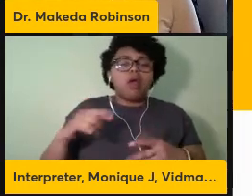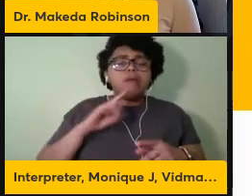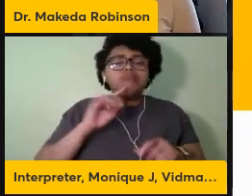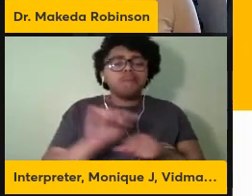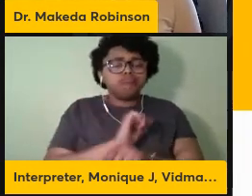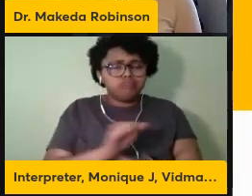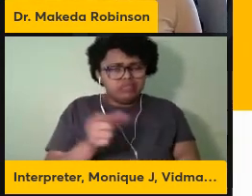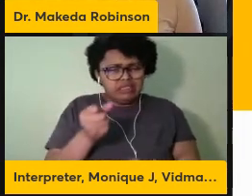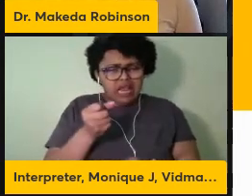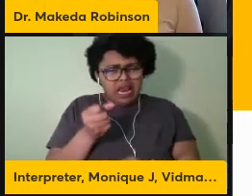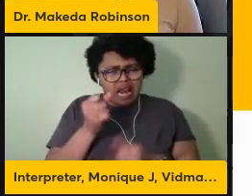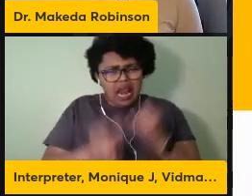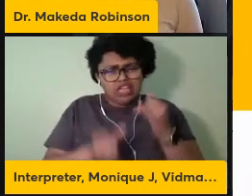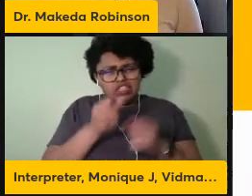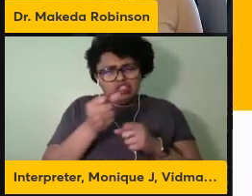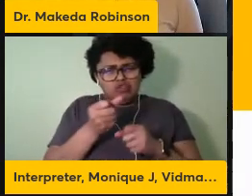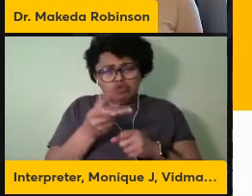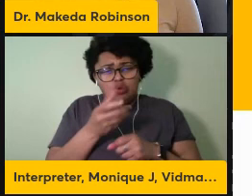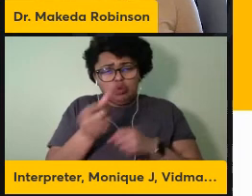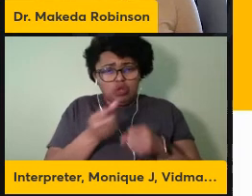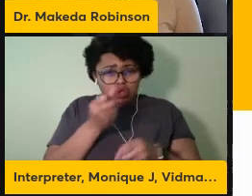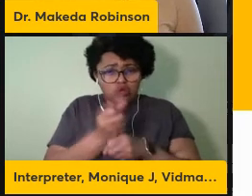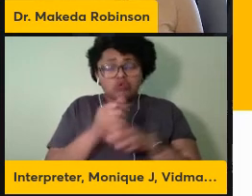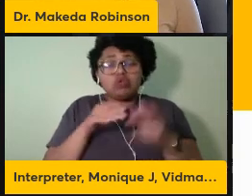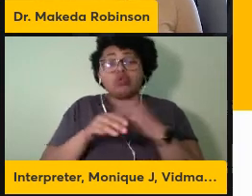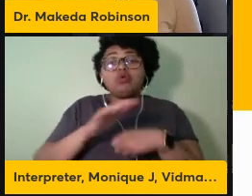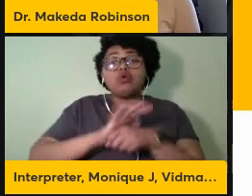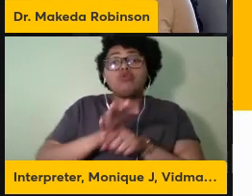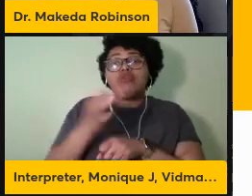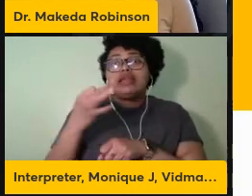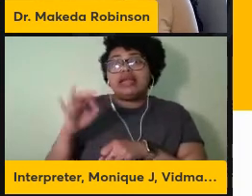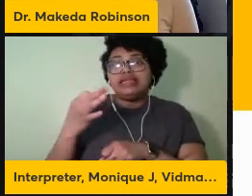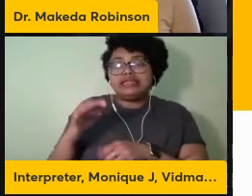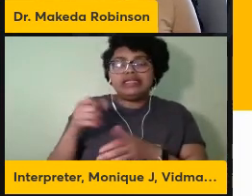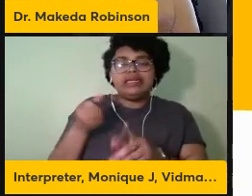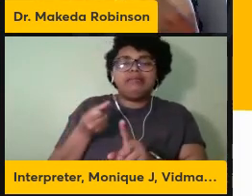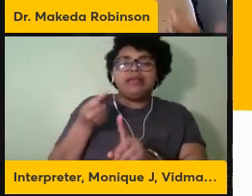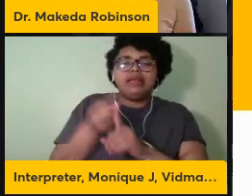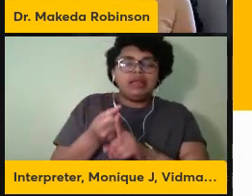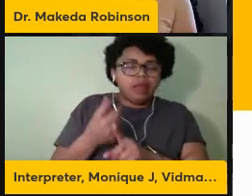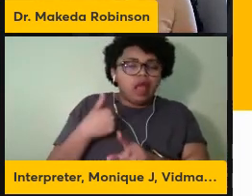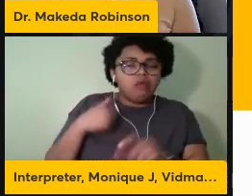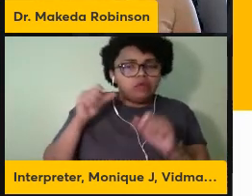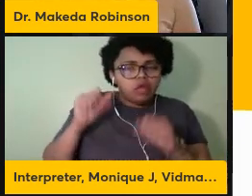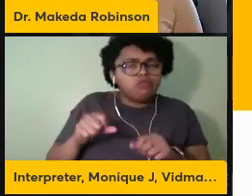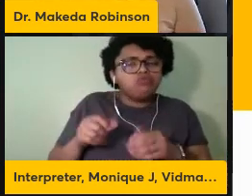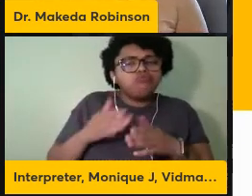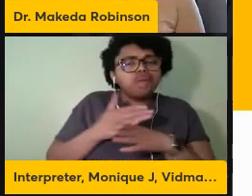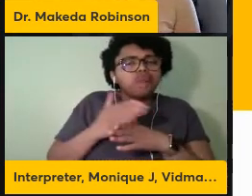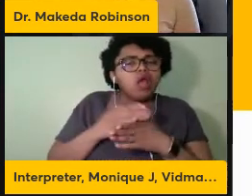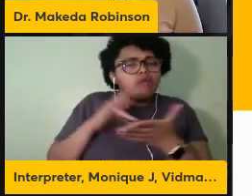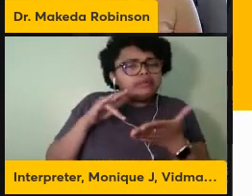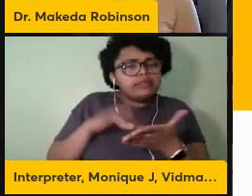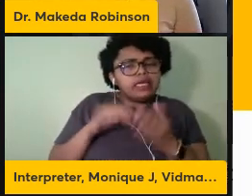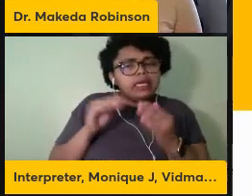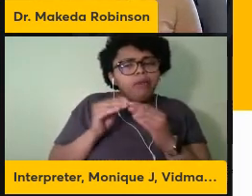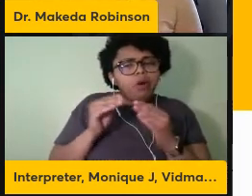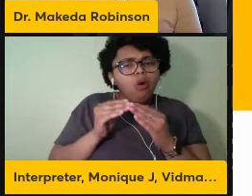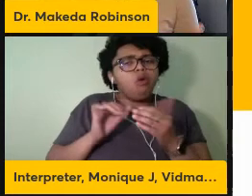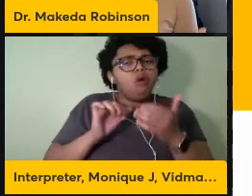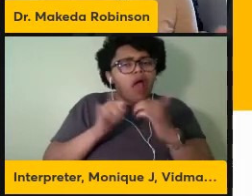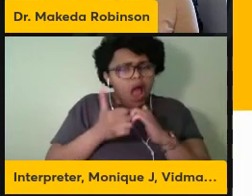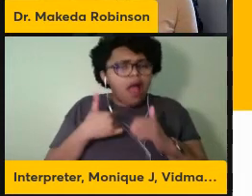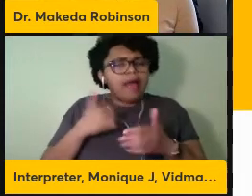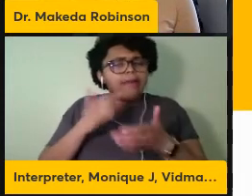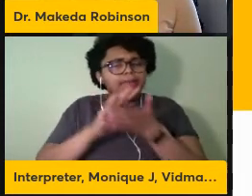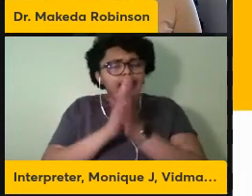years during the COVID-19 pandemic, so I could share a little bit of my journey to becoming a physician scientist